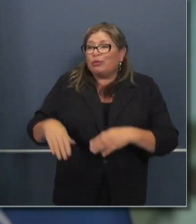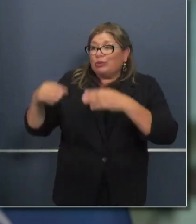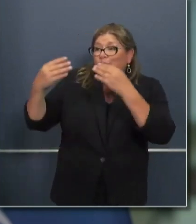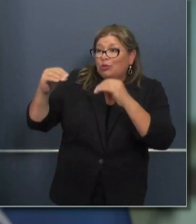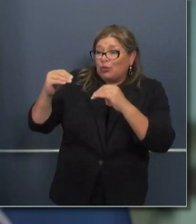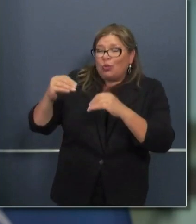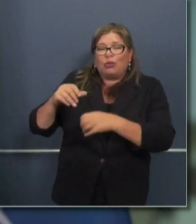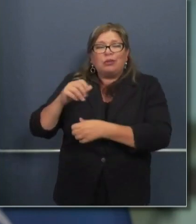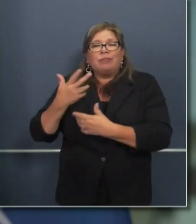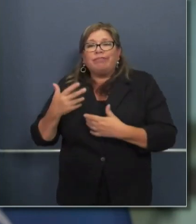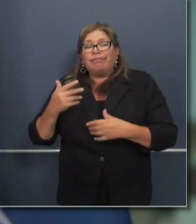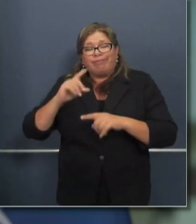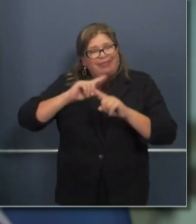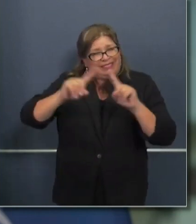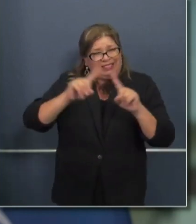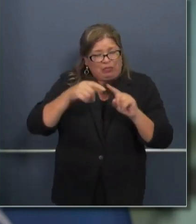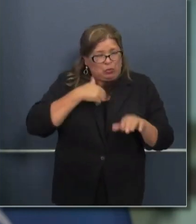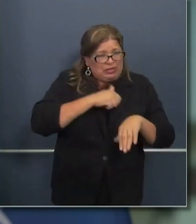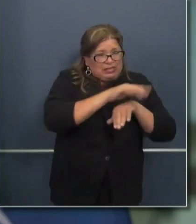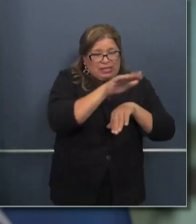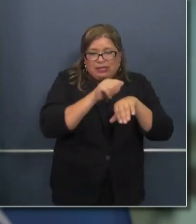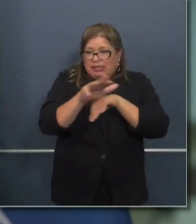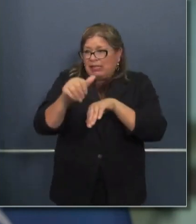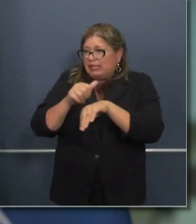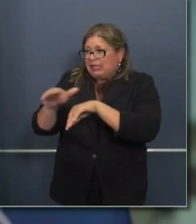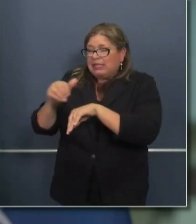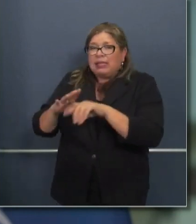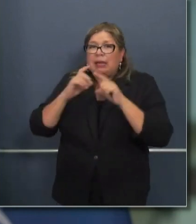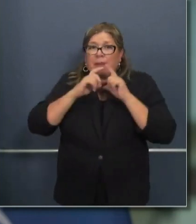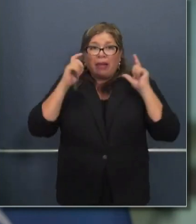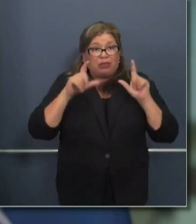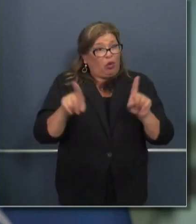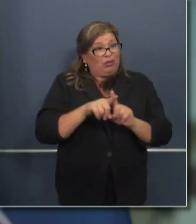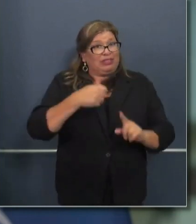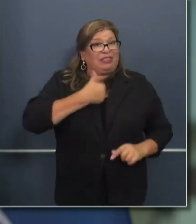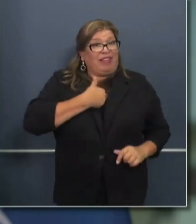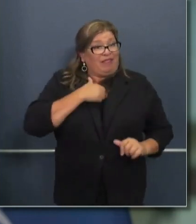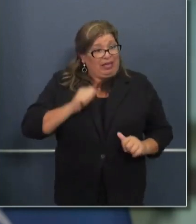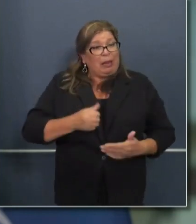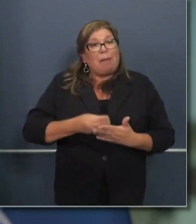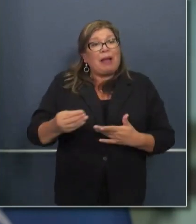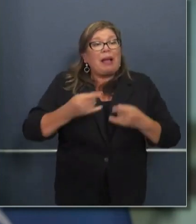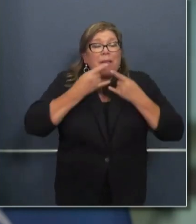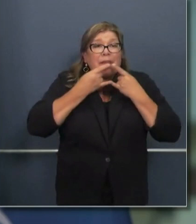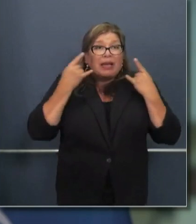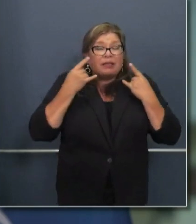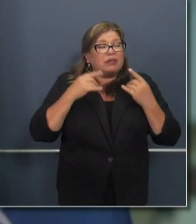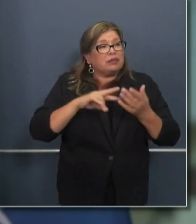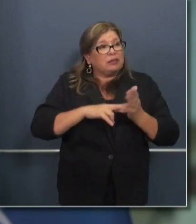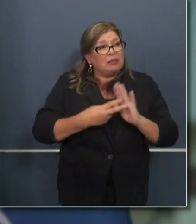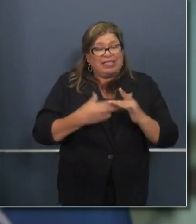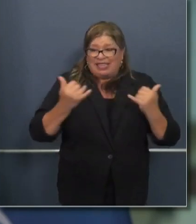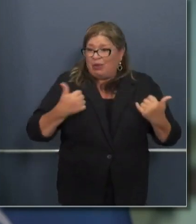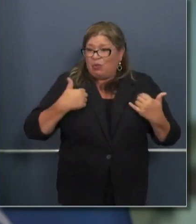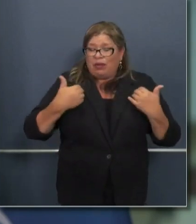the magnitude of our capacity now as a purchaser, we currently have an inventory